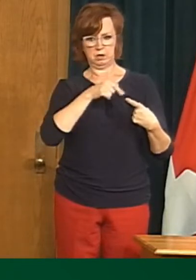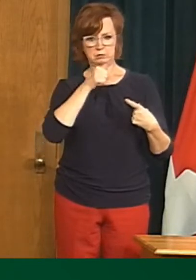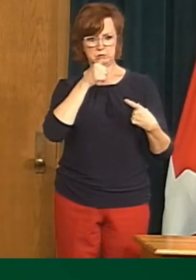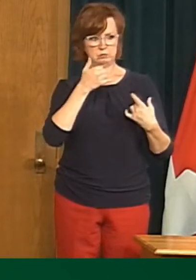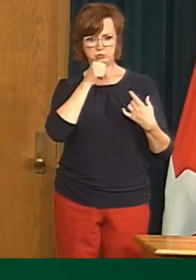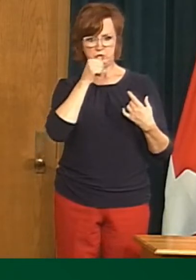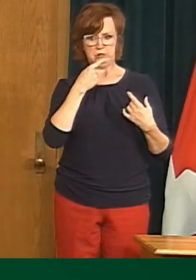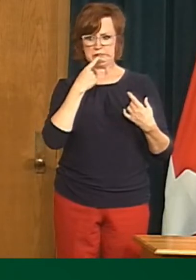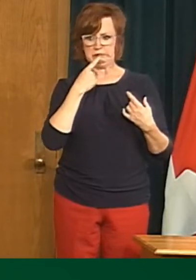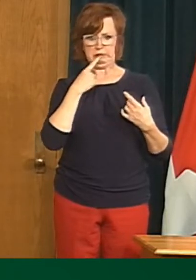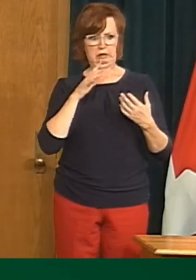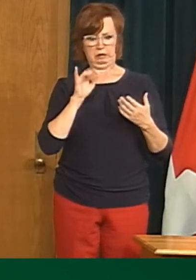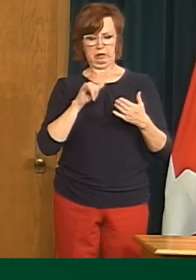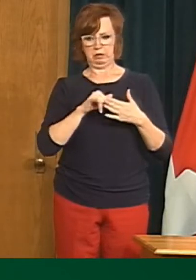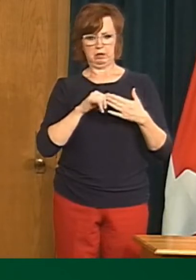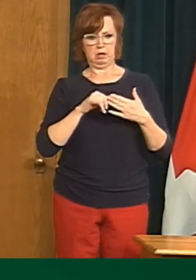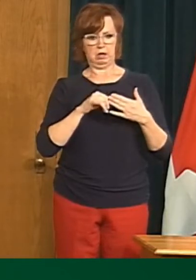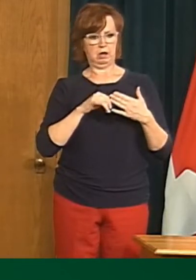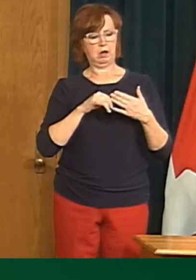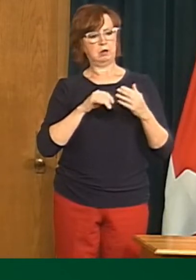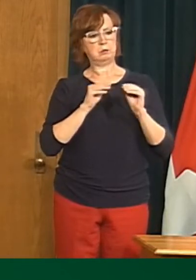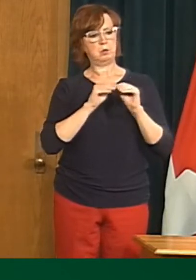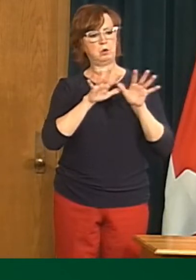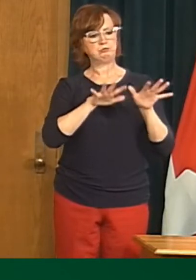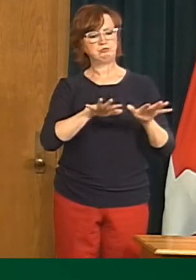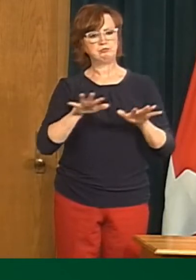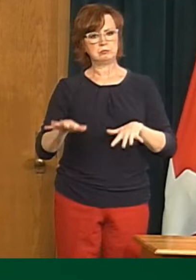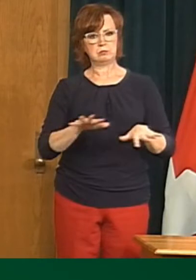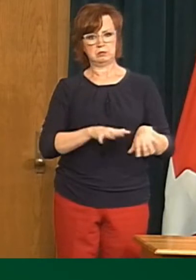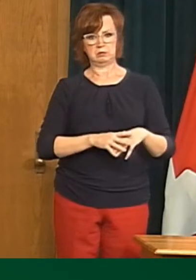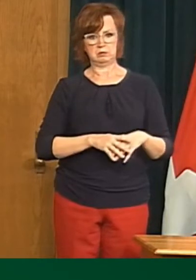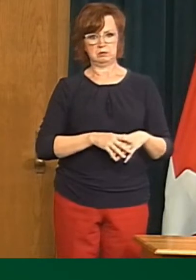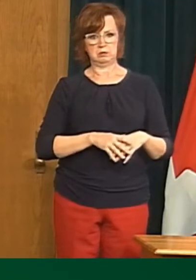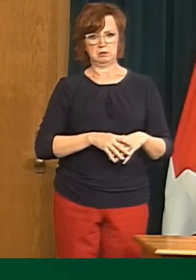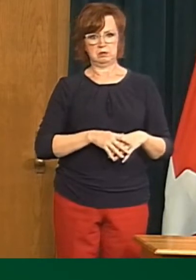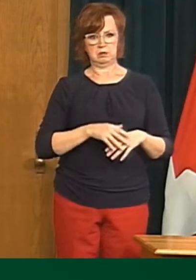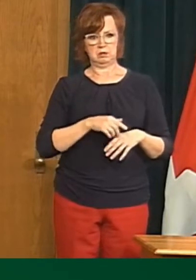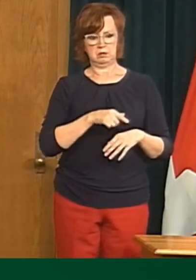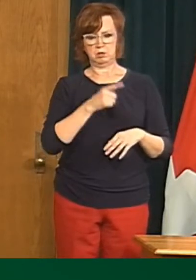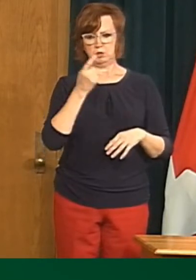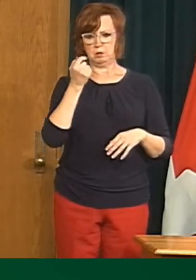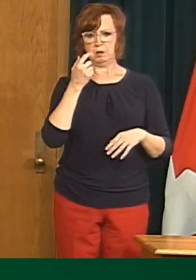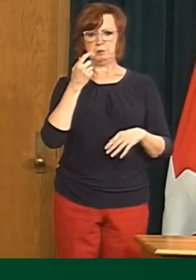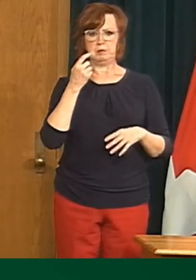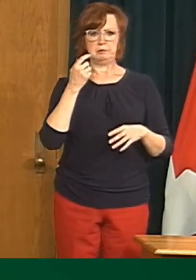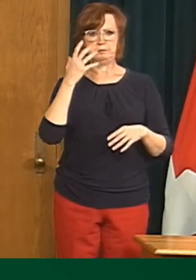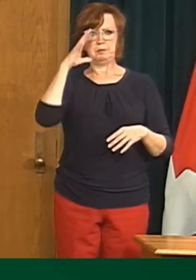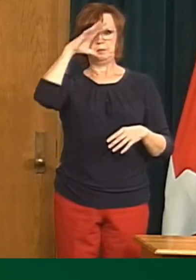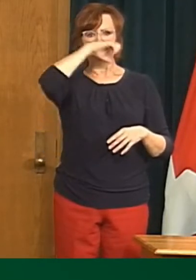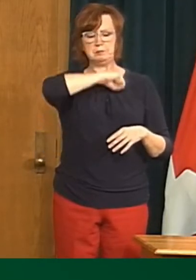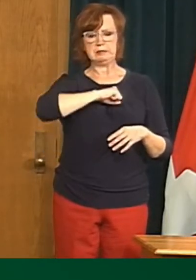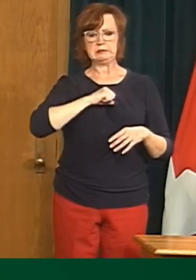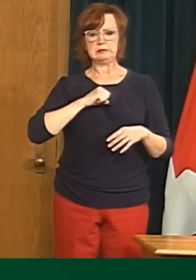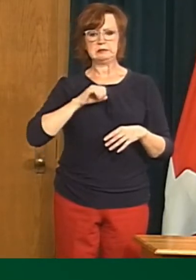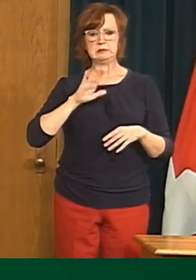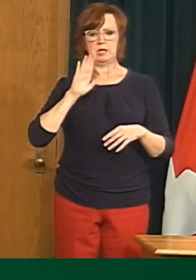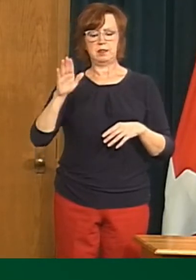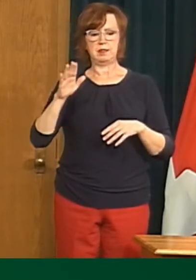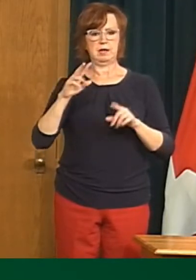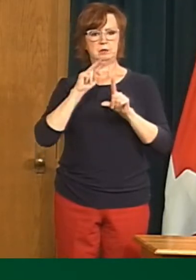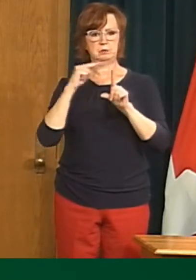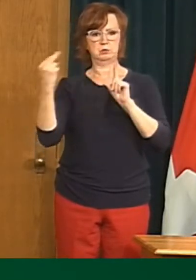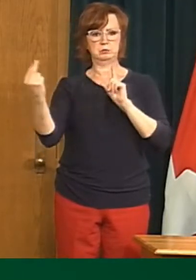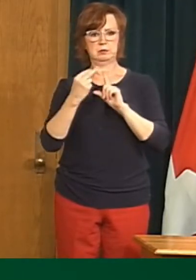permanent, these are temporary. But how did you not foresee how sensitive people could be around this and the fact that it would hit a nerve?